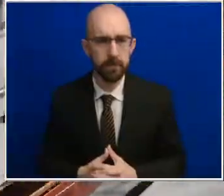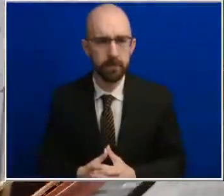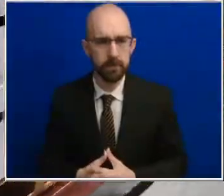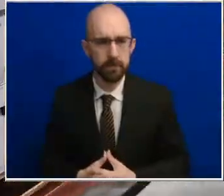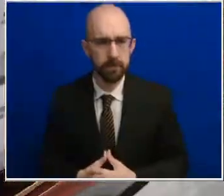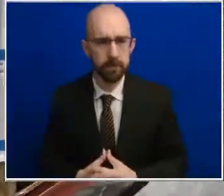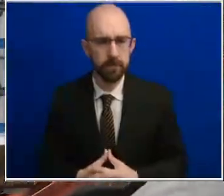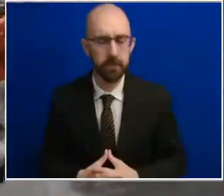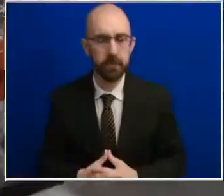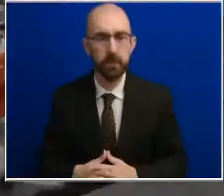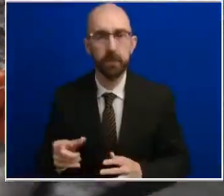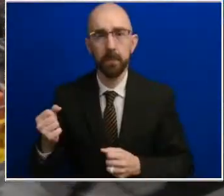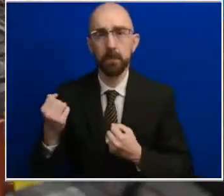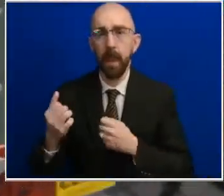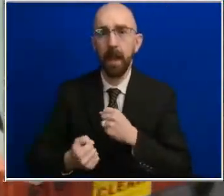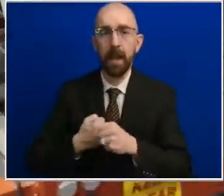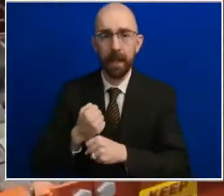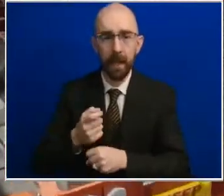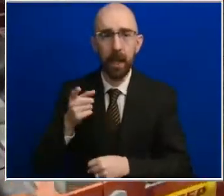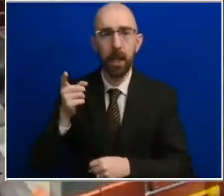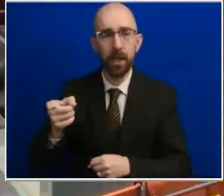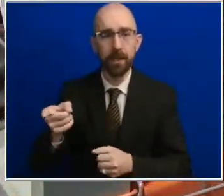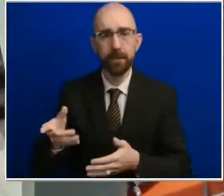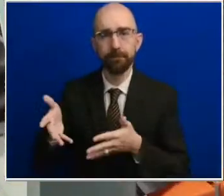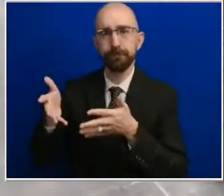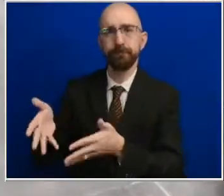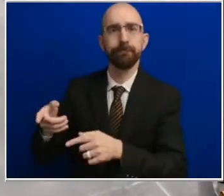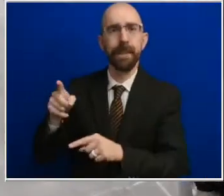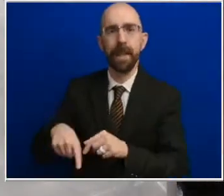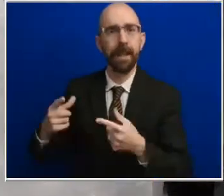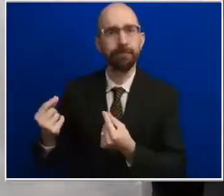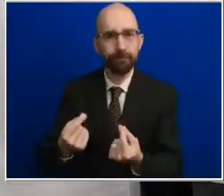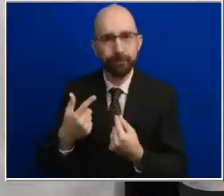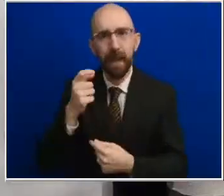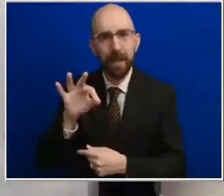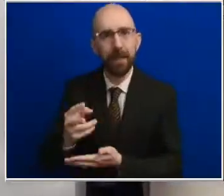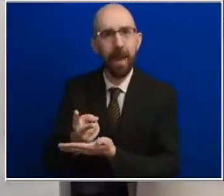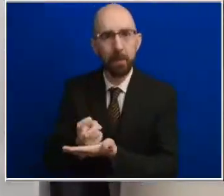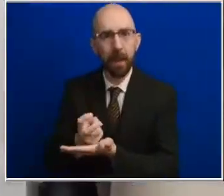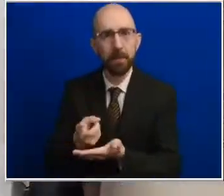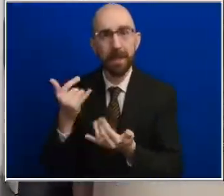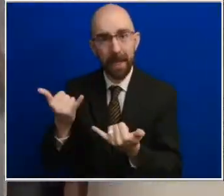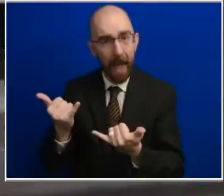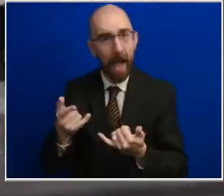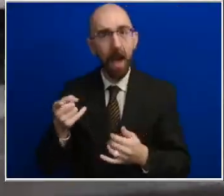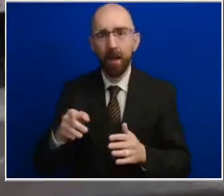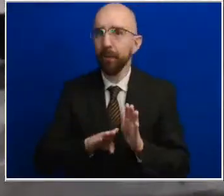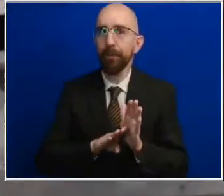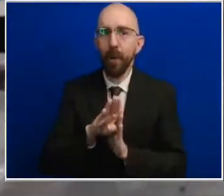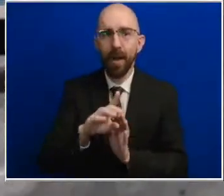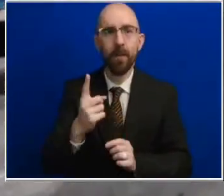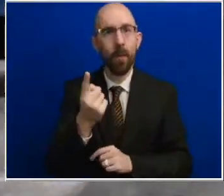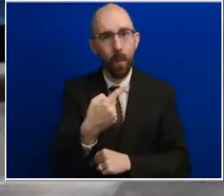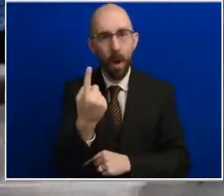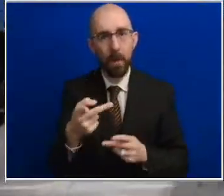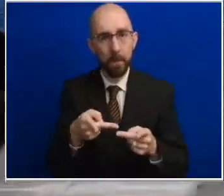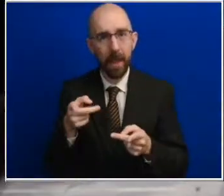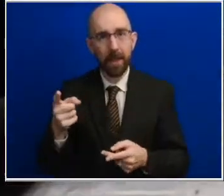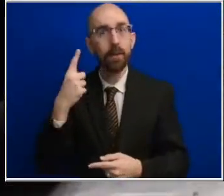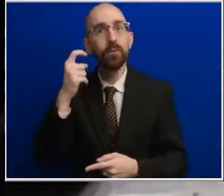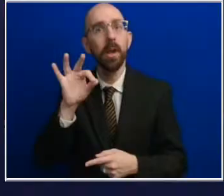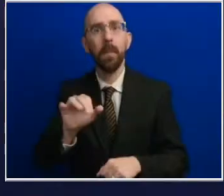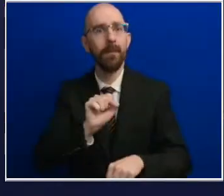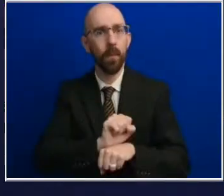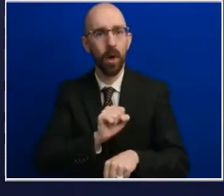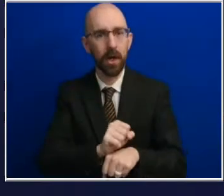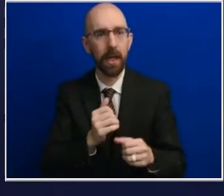After years of being sidelined by epilepsy, Eli Meese is now thriving in the one and only place he's always dreamed of working,